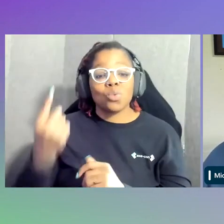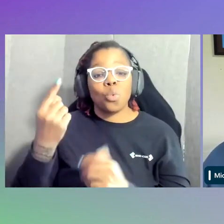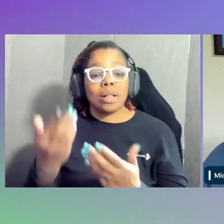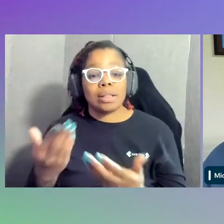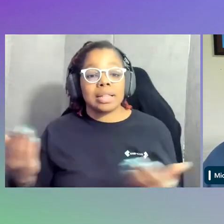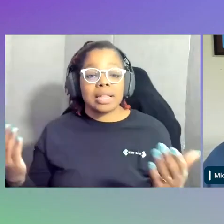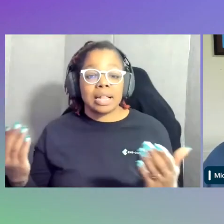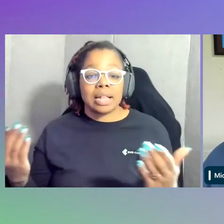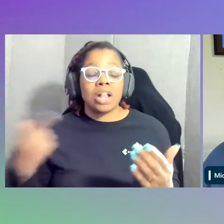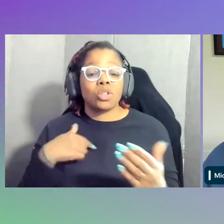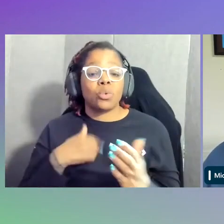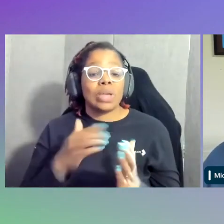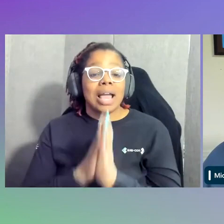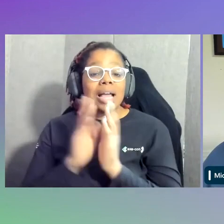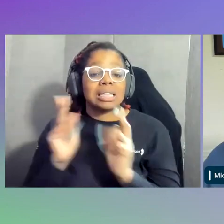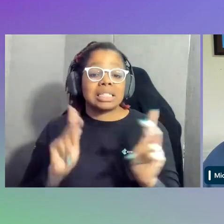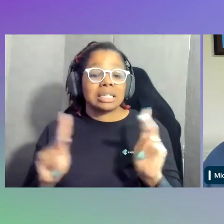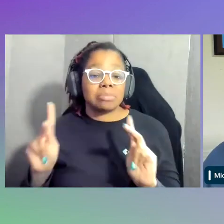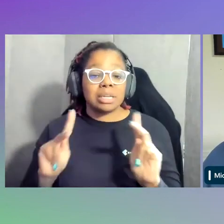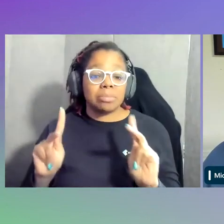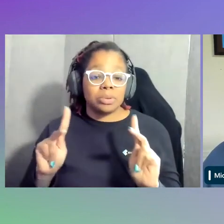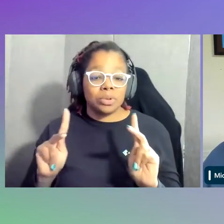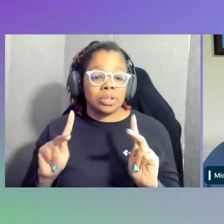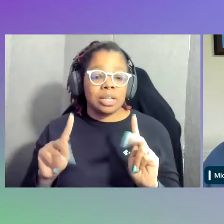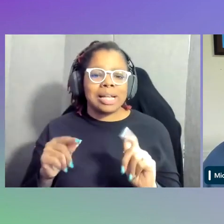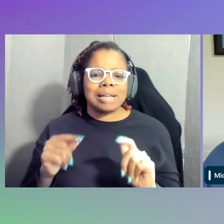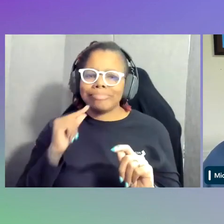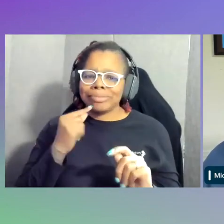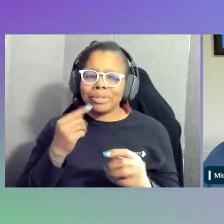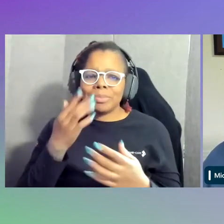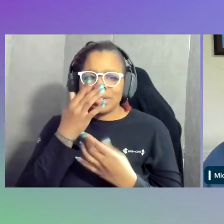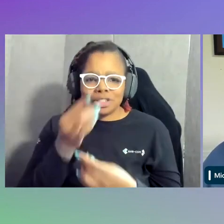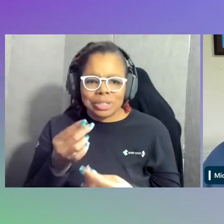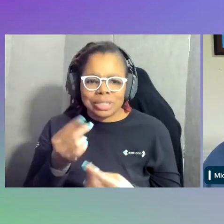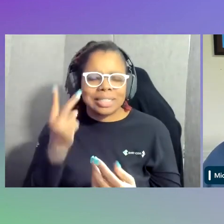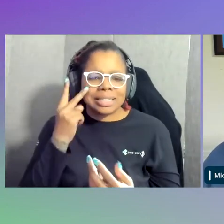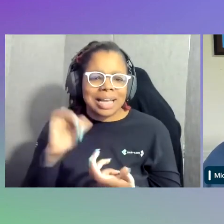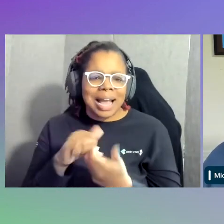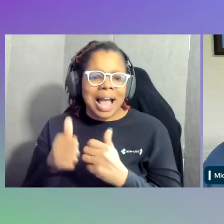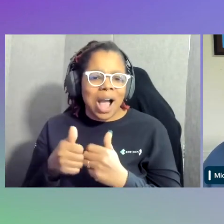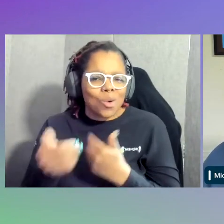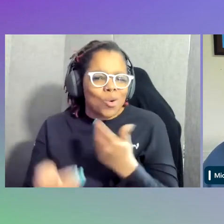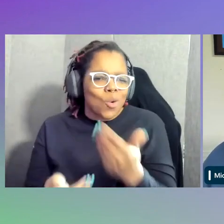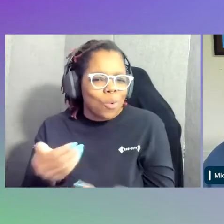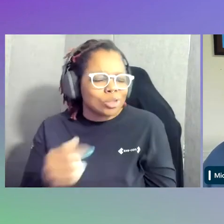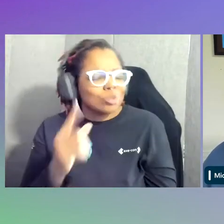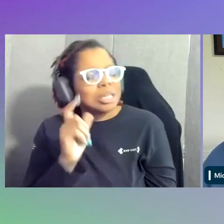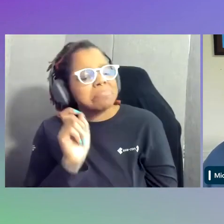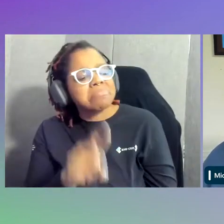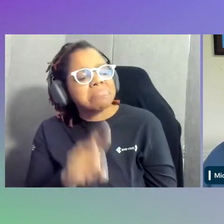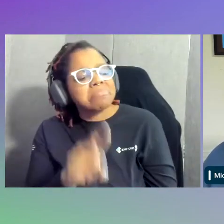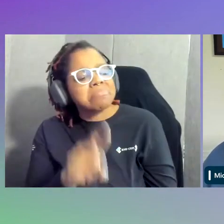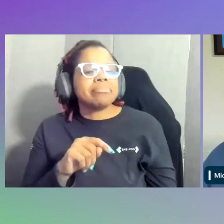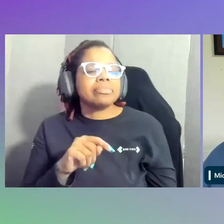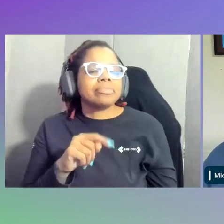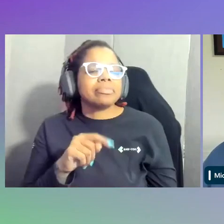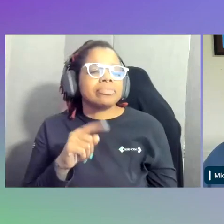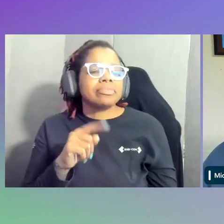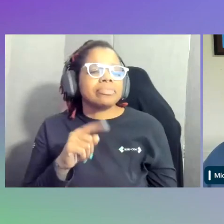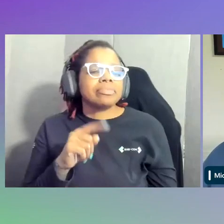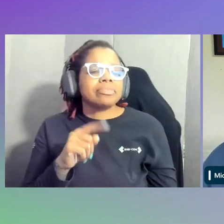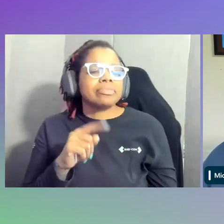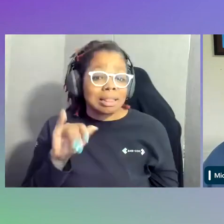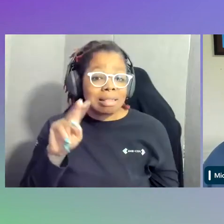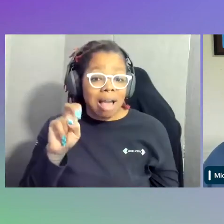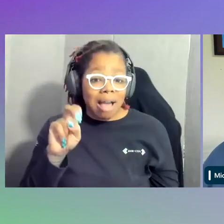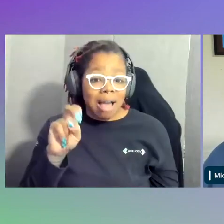we ask people that it's super interesting to see how it goes, we ask them like to do live during the